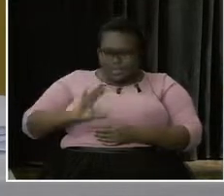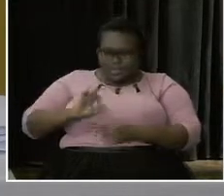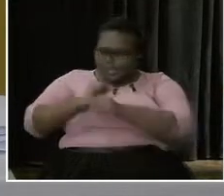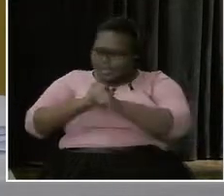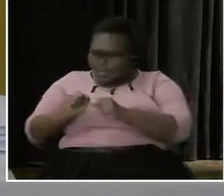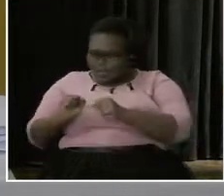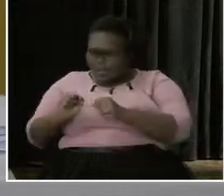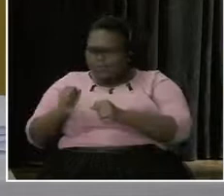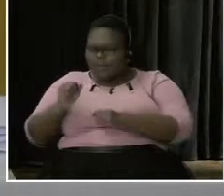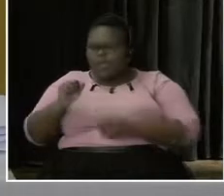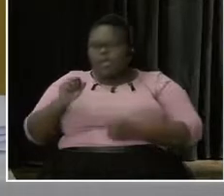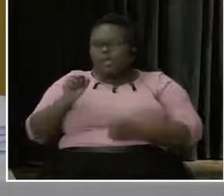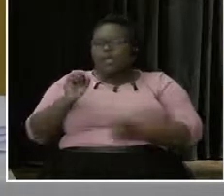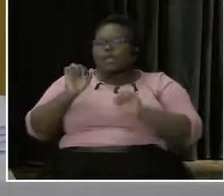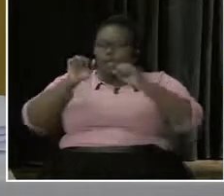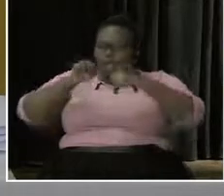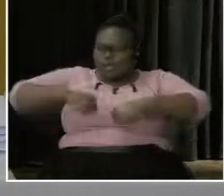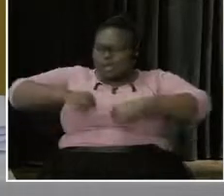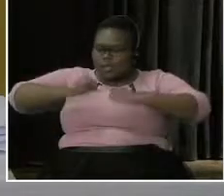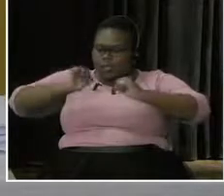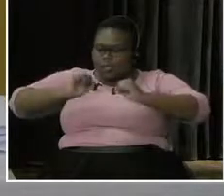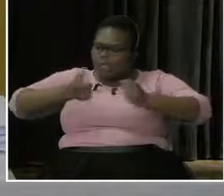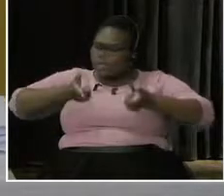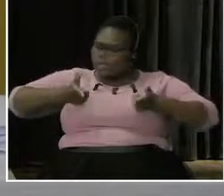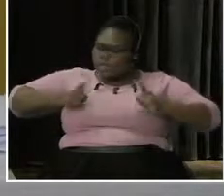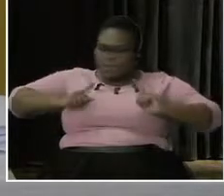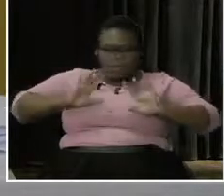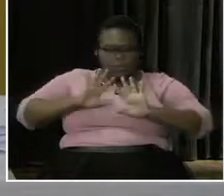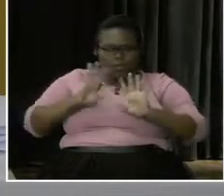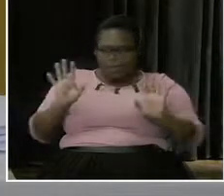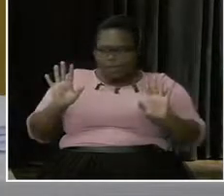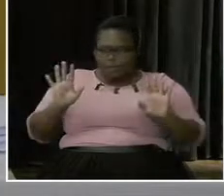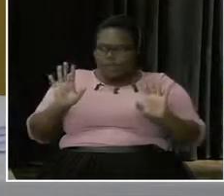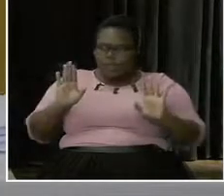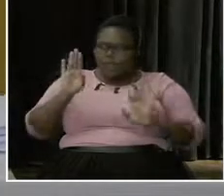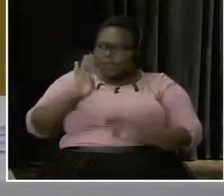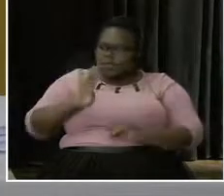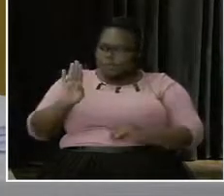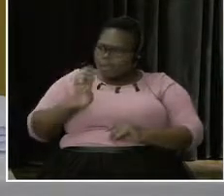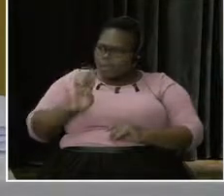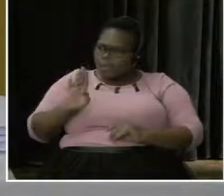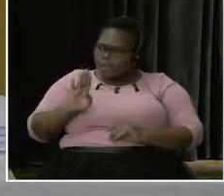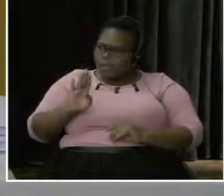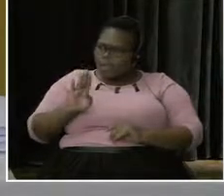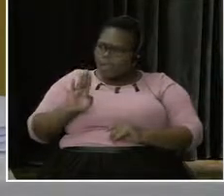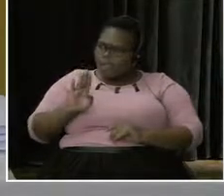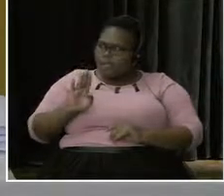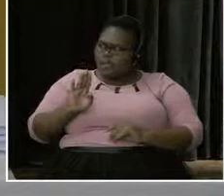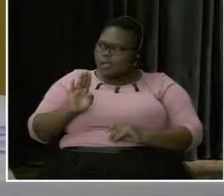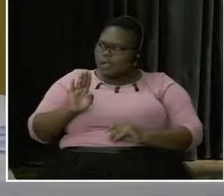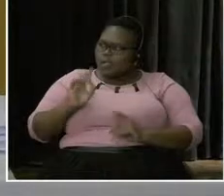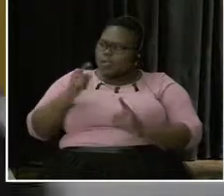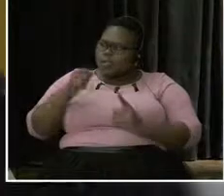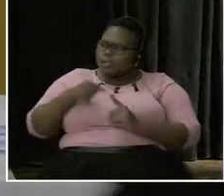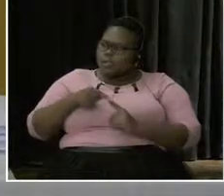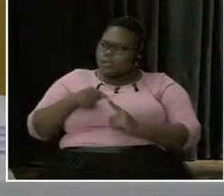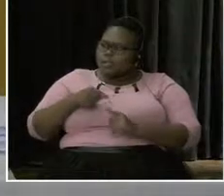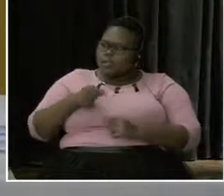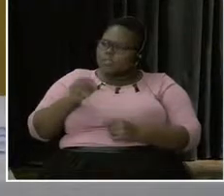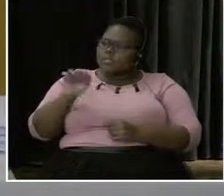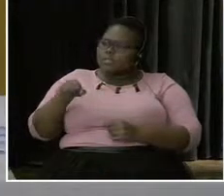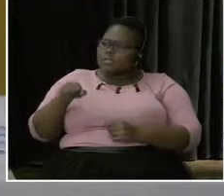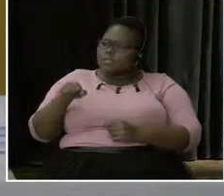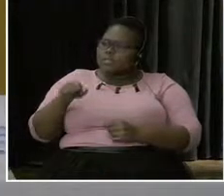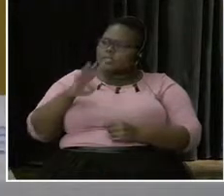Please don't. Madam Chair, it's Barbara. May I come in? Oh, Barbara. Yes, Chair. What's your point? Yes, Madam Speaker. You